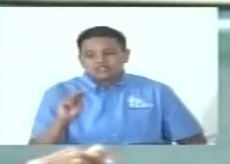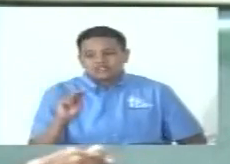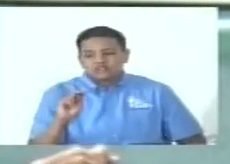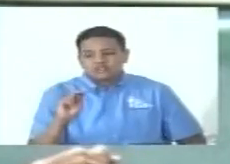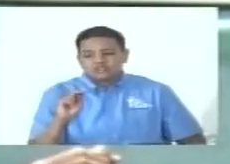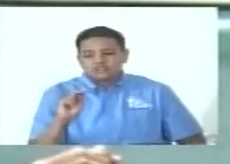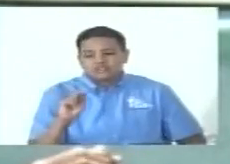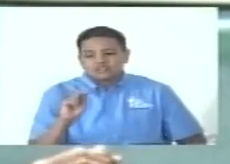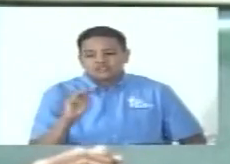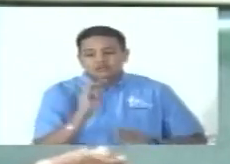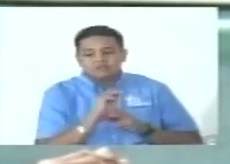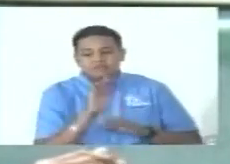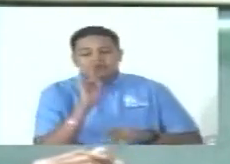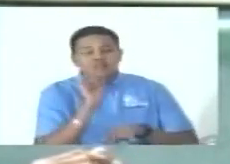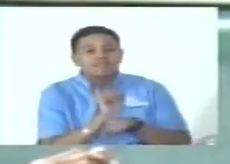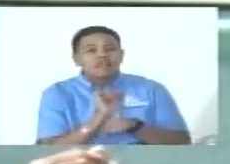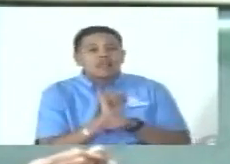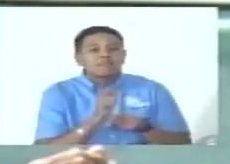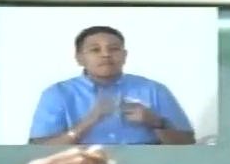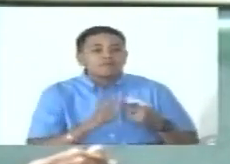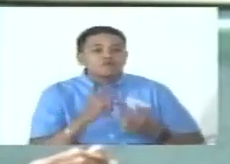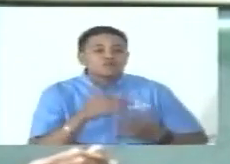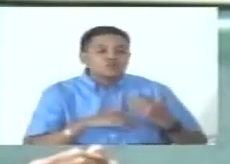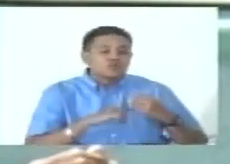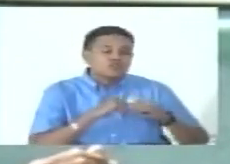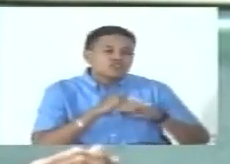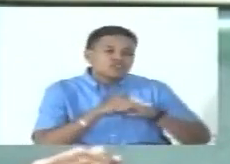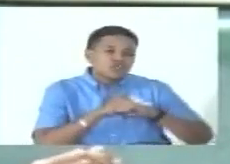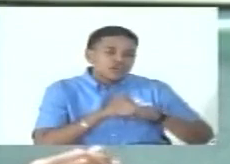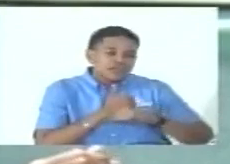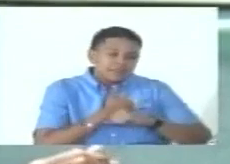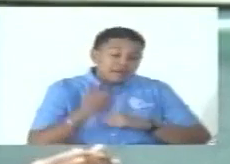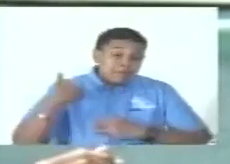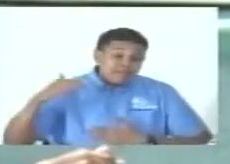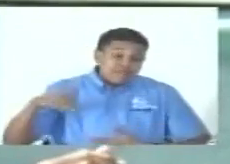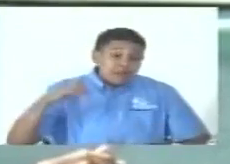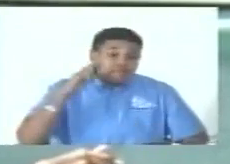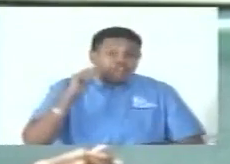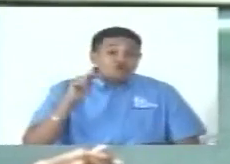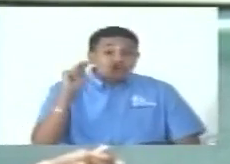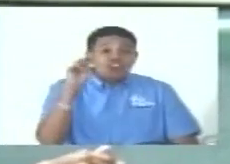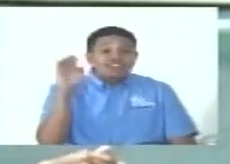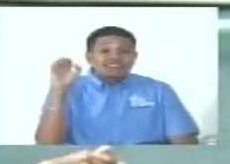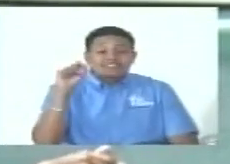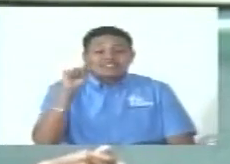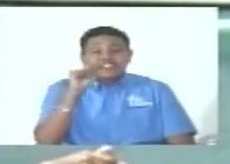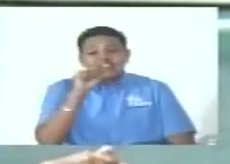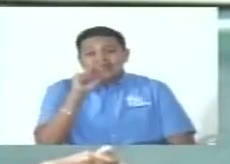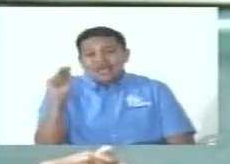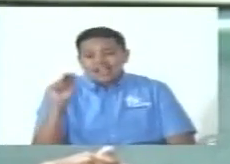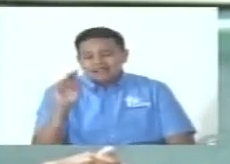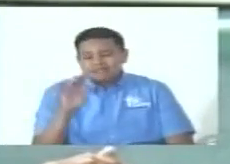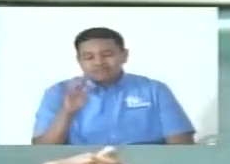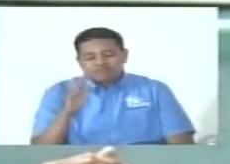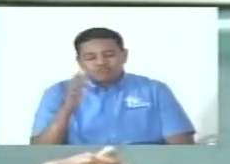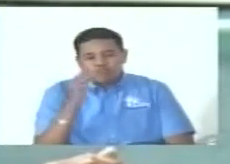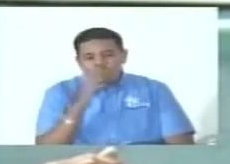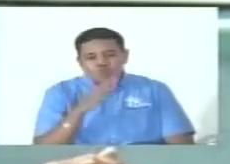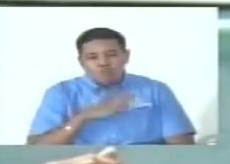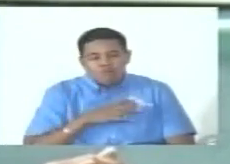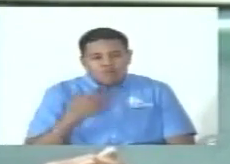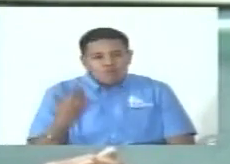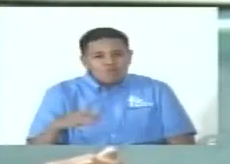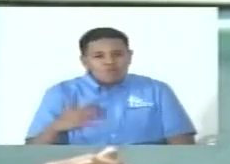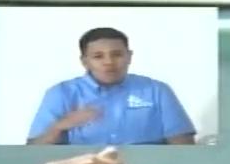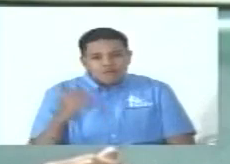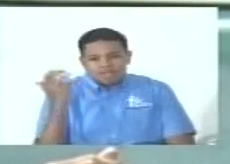Minister of Labour and Social Security, Member of Parliament for Northeast St. Anne. What a woman. What a